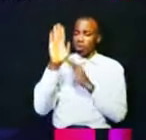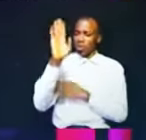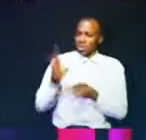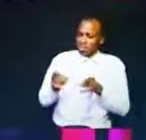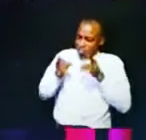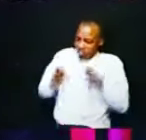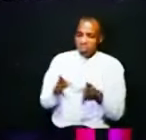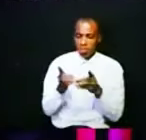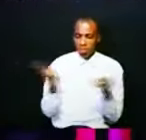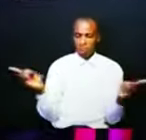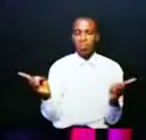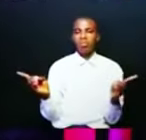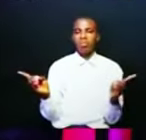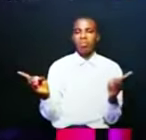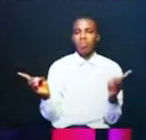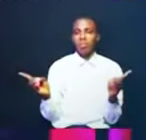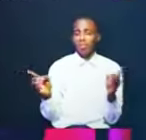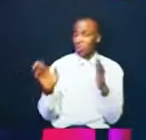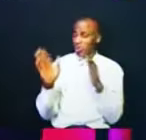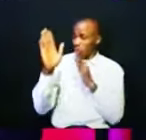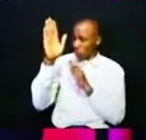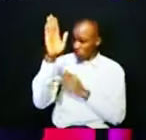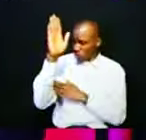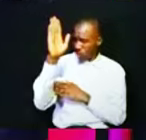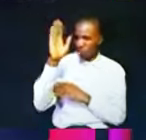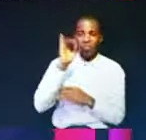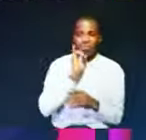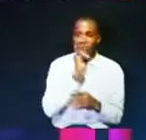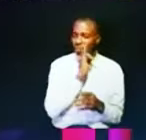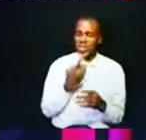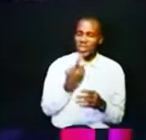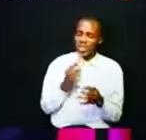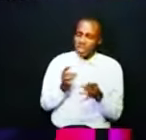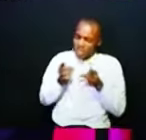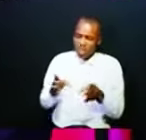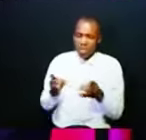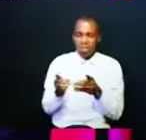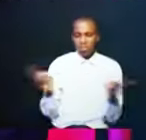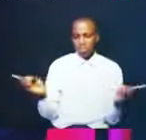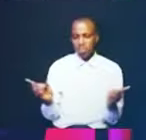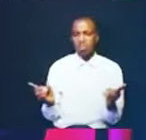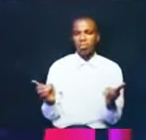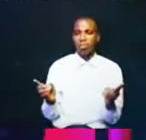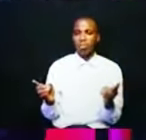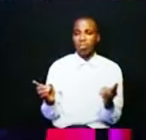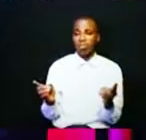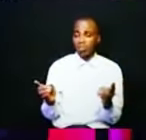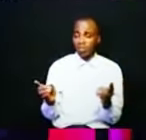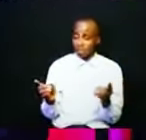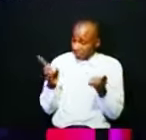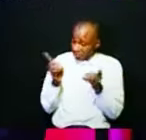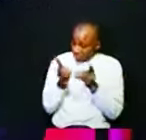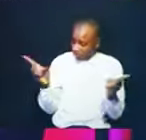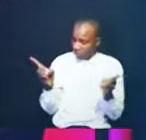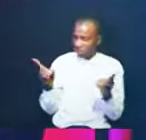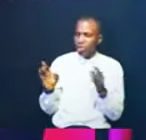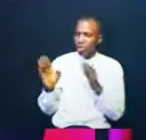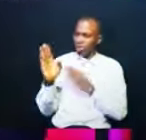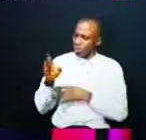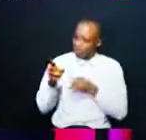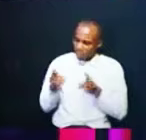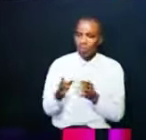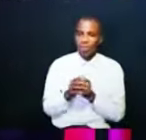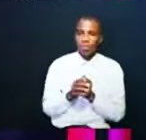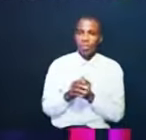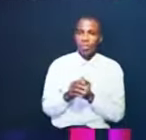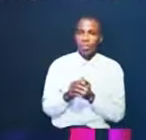metane awaregu. Says the Lord God of Israel. Radi Israel nyankopon na osie. I hate it. Bichiri. Now, see